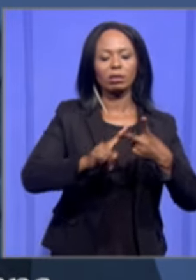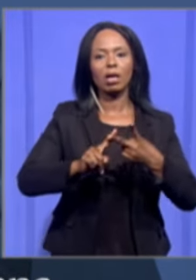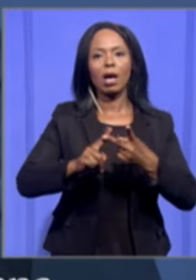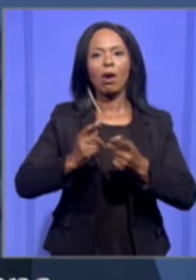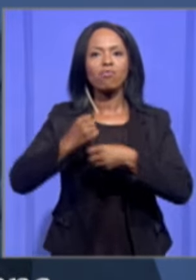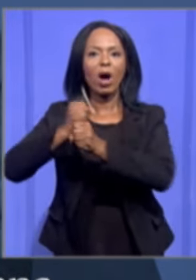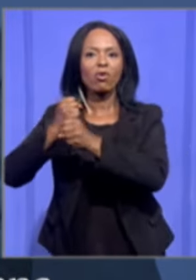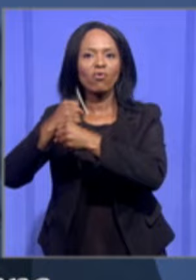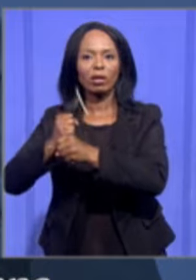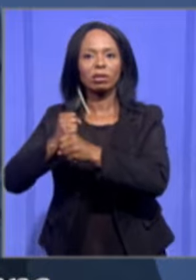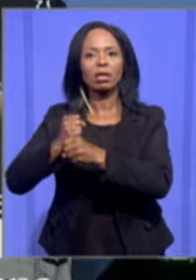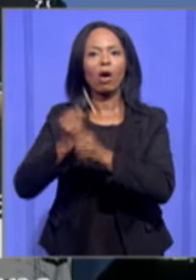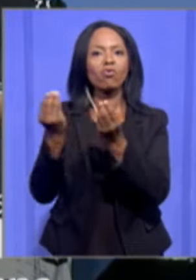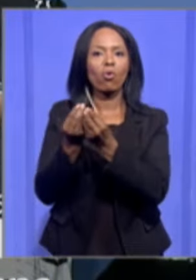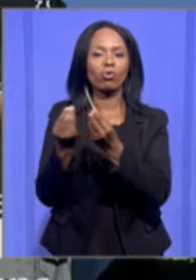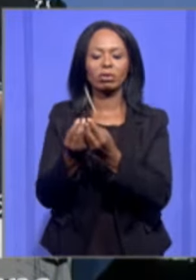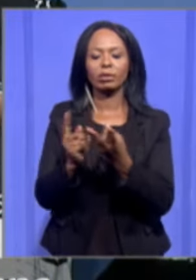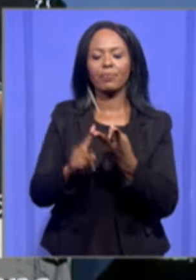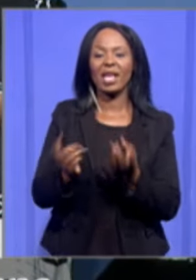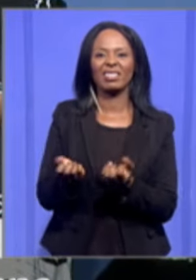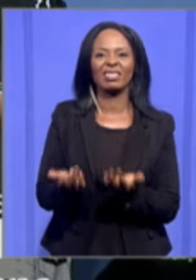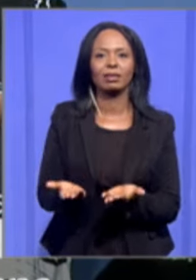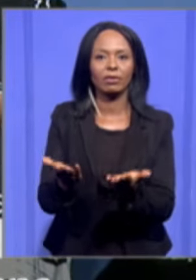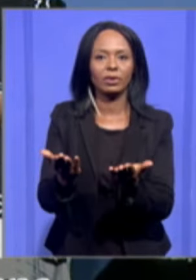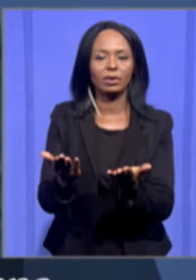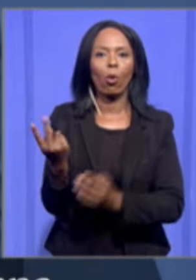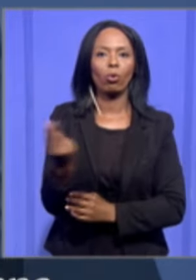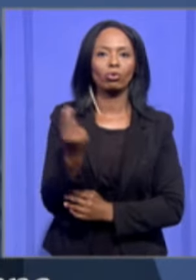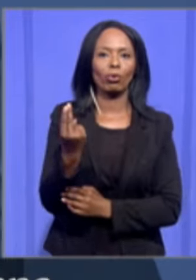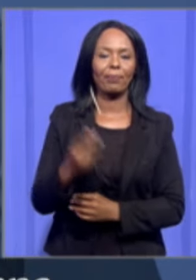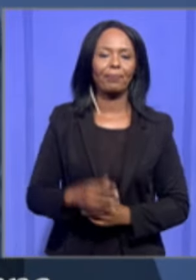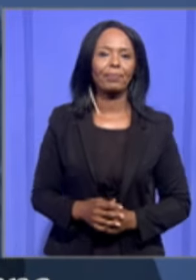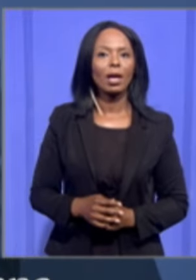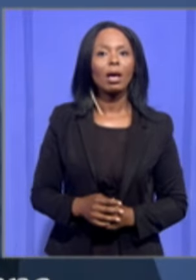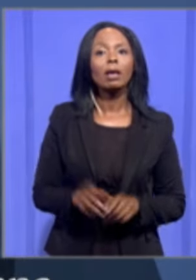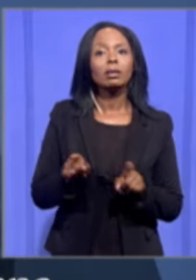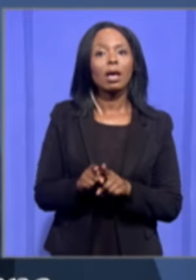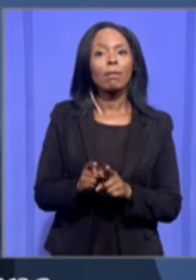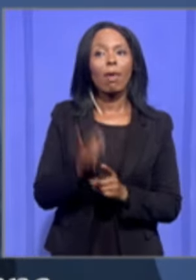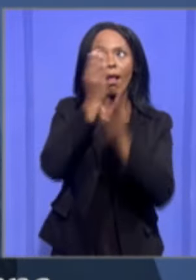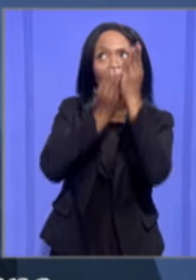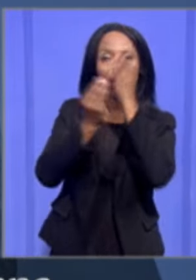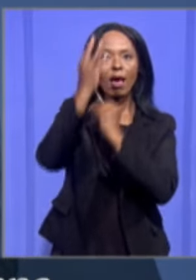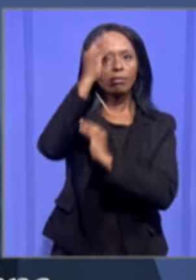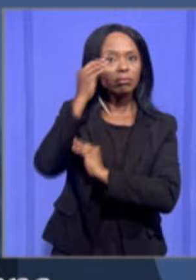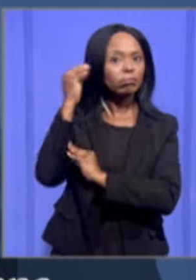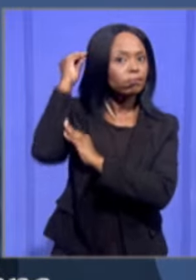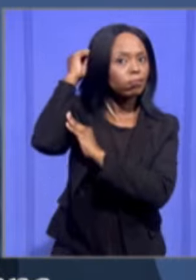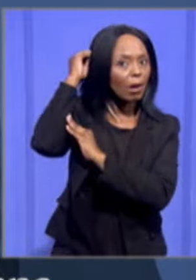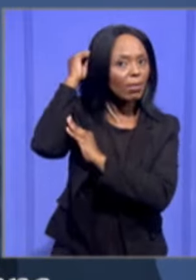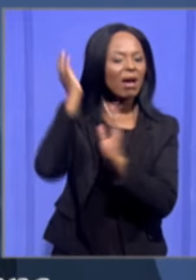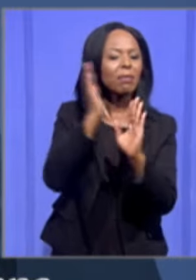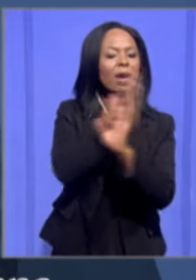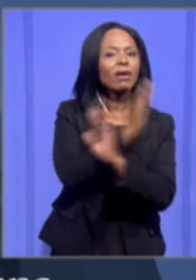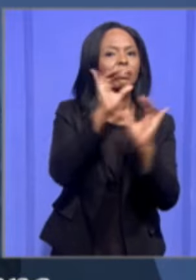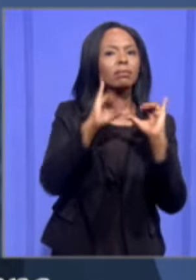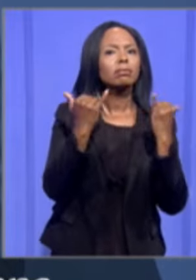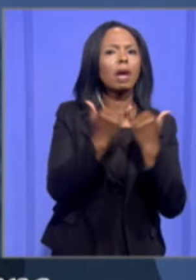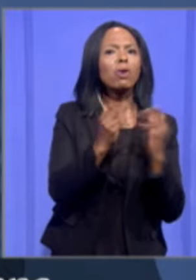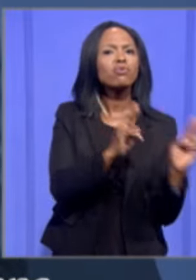goods to services also. The lessons that we learned is that actually the private sector is